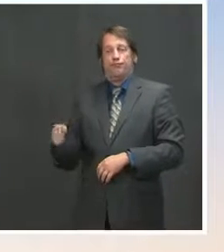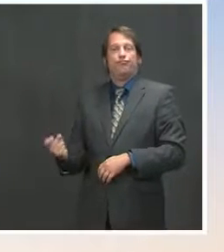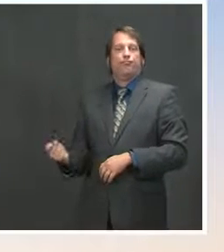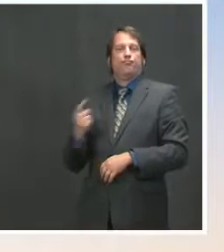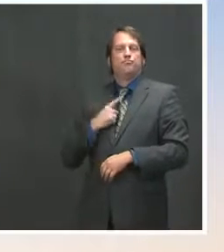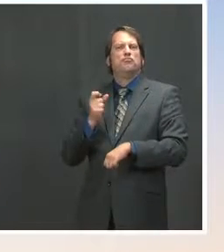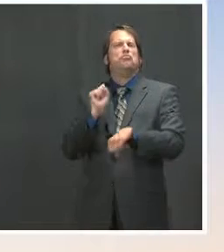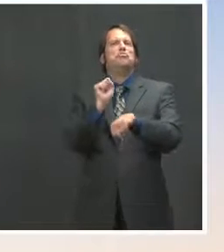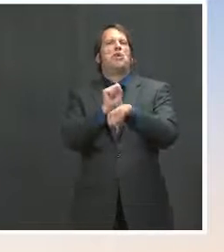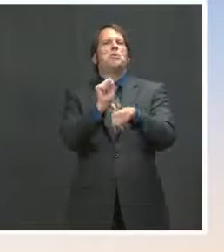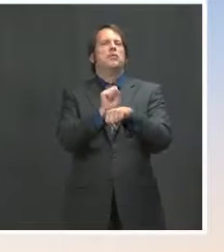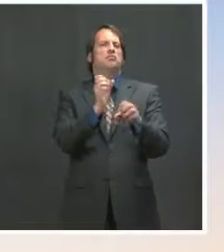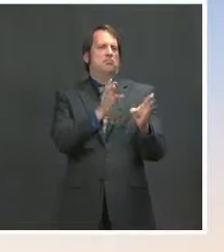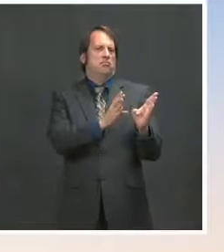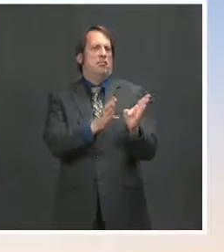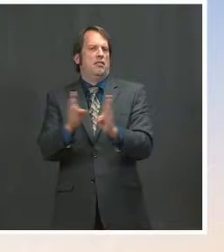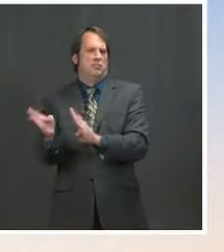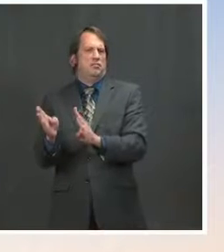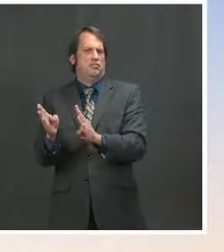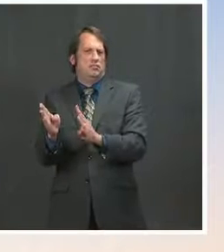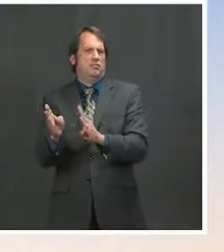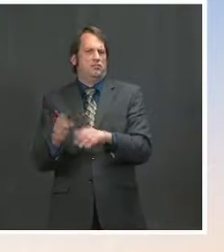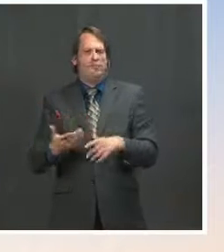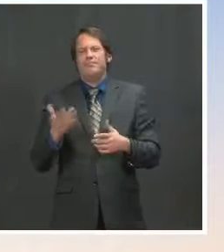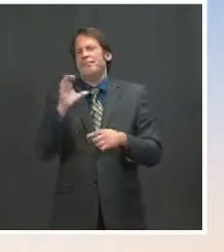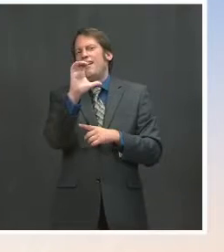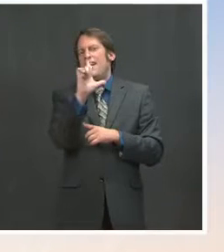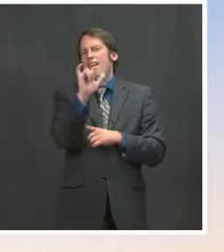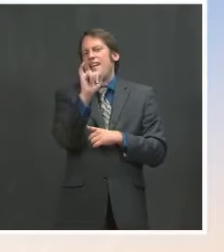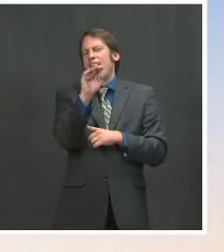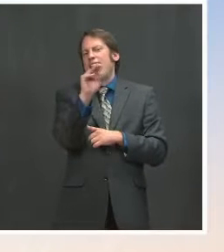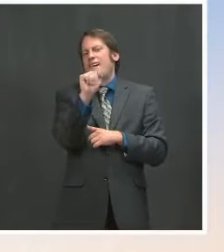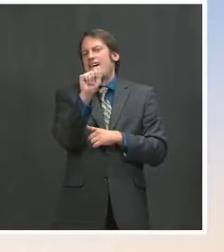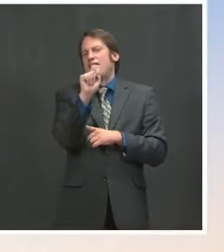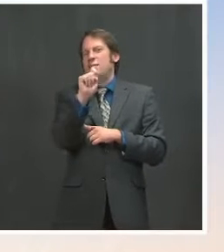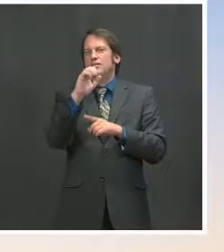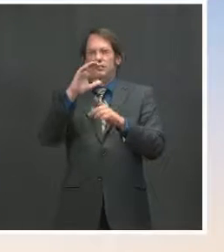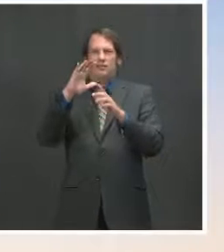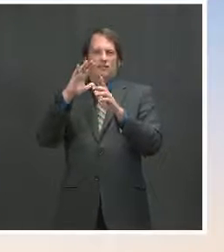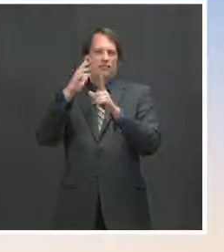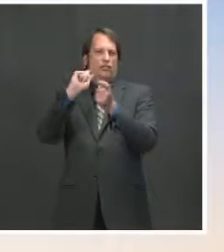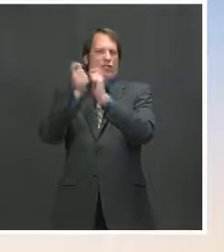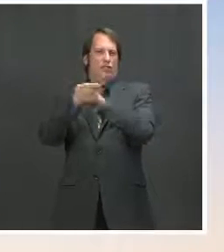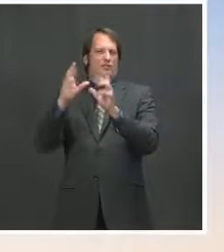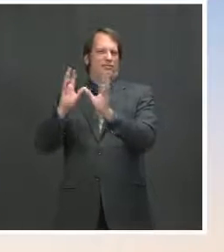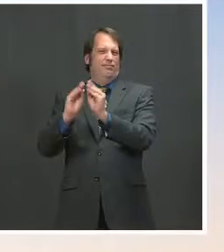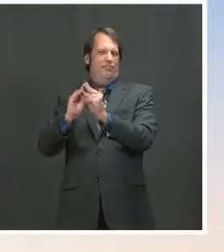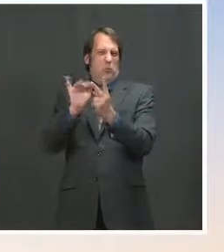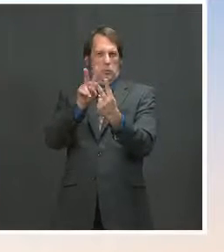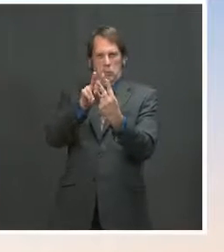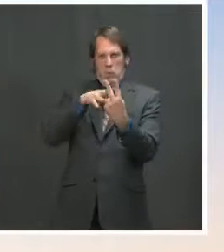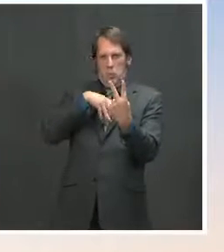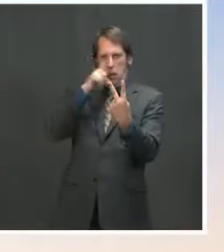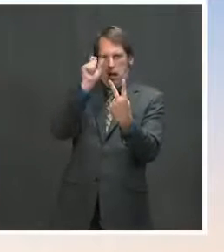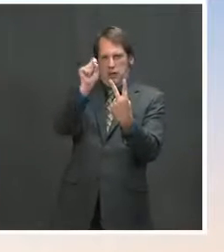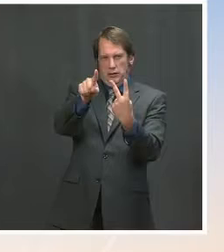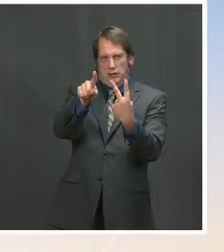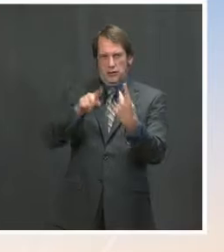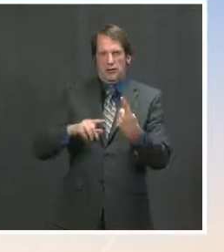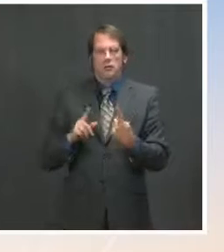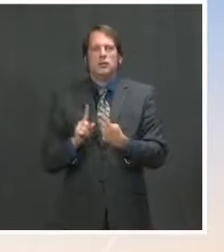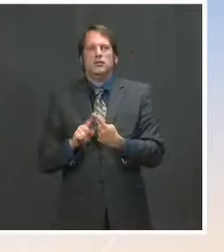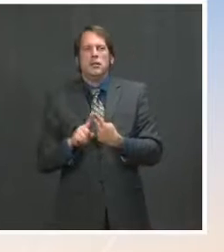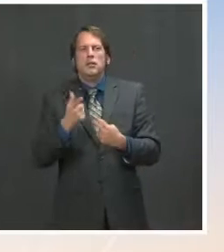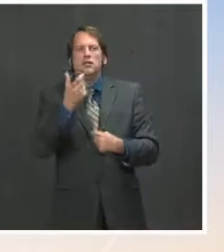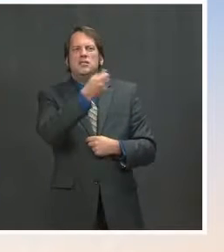summit. Senator Cornyn and Senator Coons spoke about the possibility for a smaller, narrower infrastructure